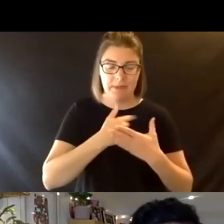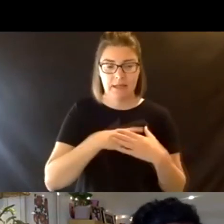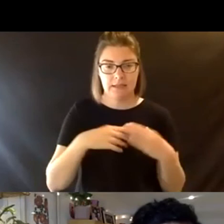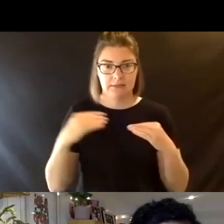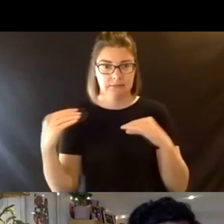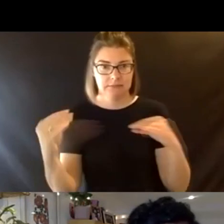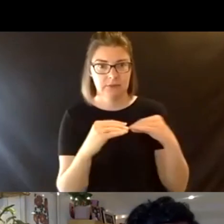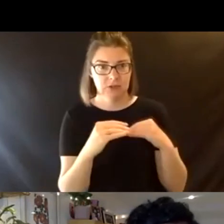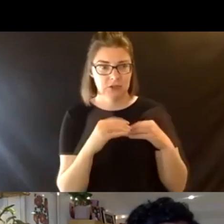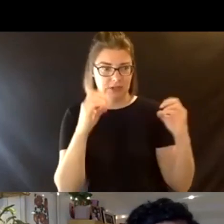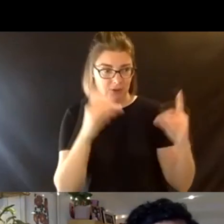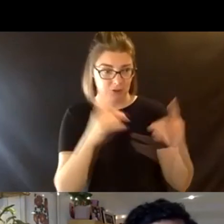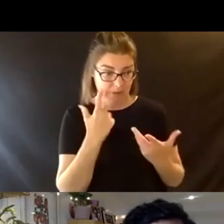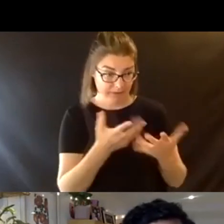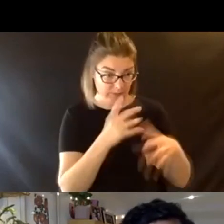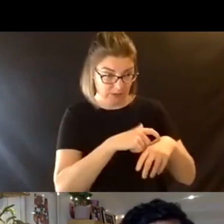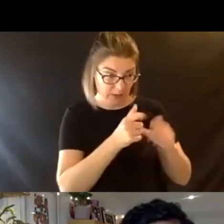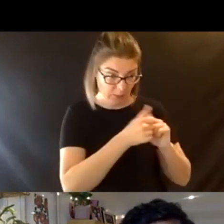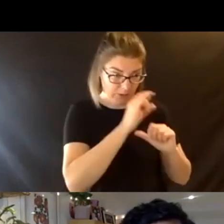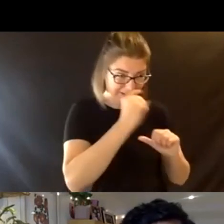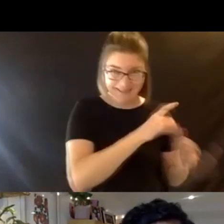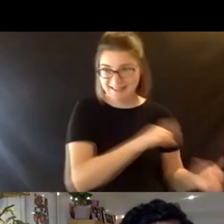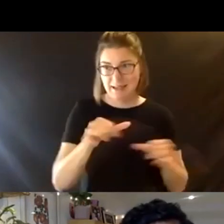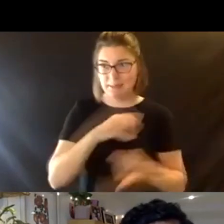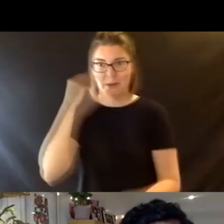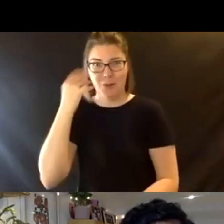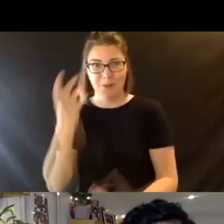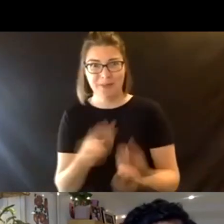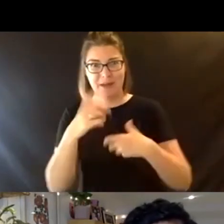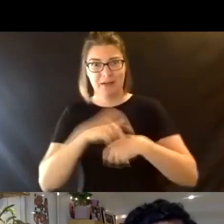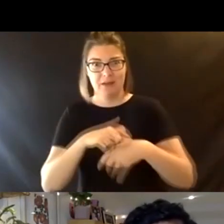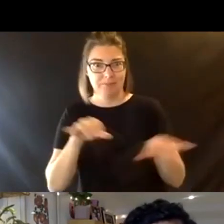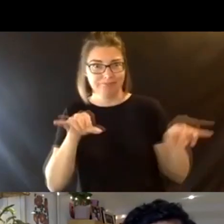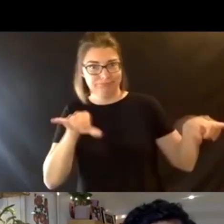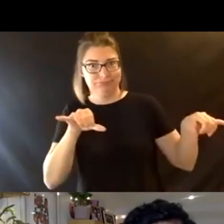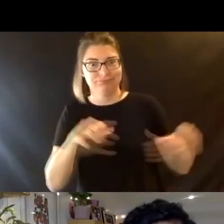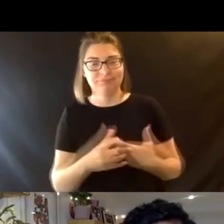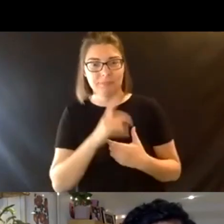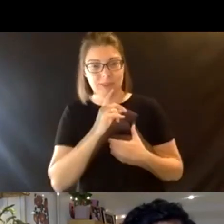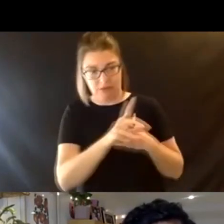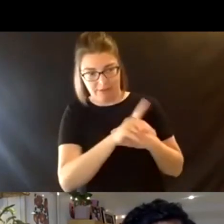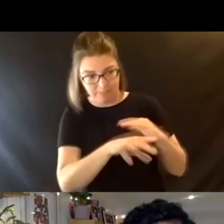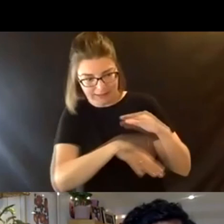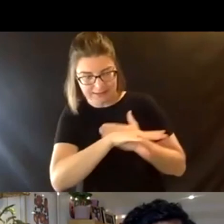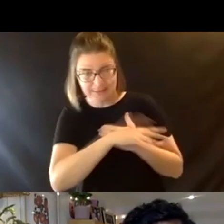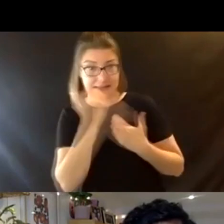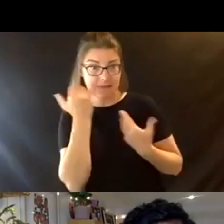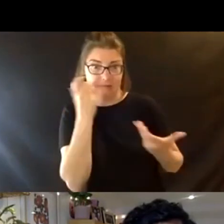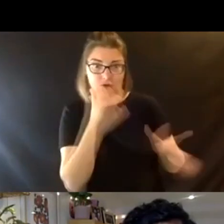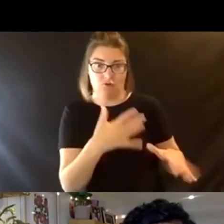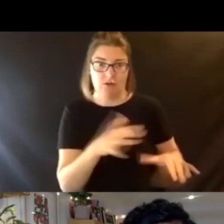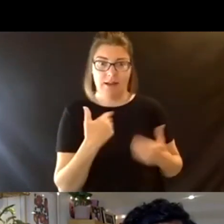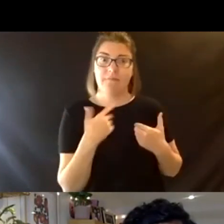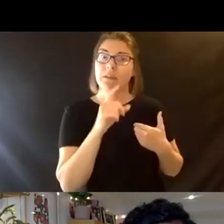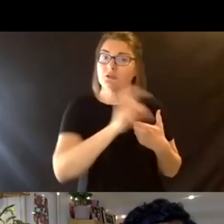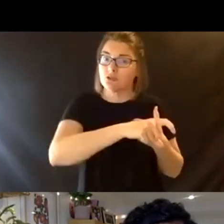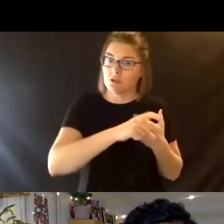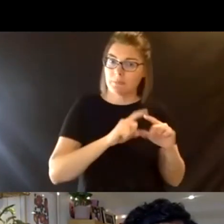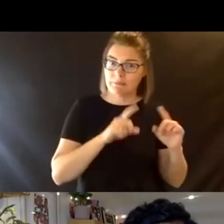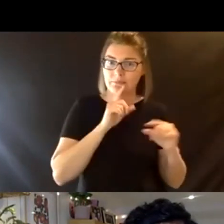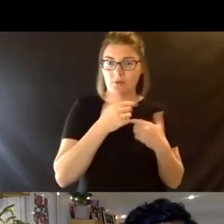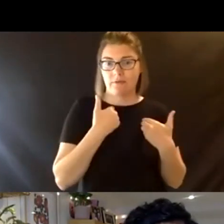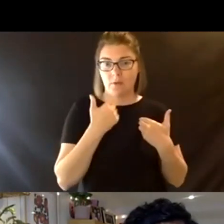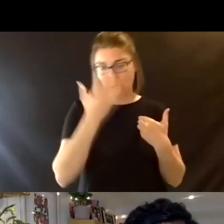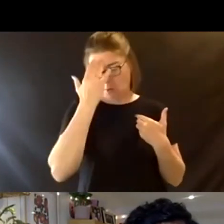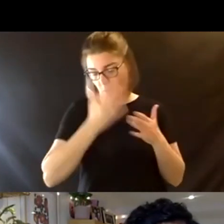spend just as much time with your kid as you are, making sure that they have at least the basics, if they don't already, which they should, but we often